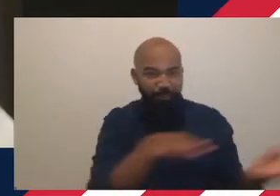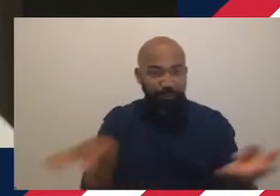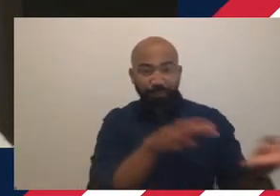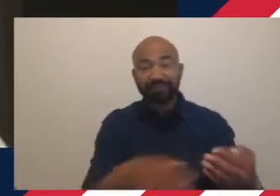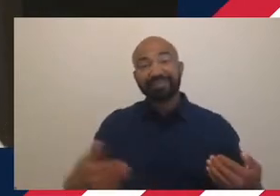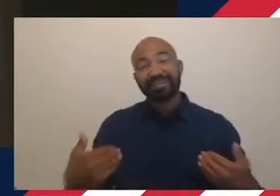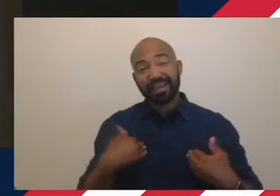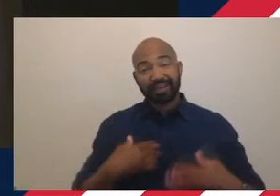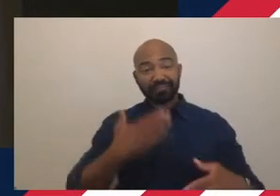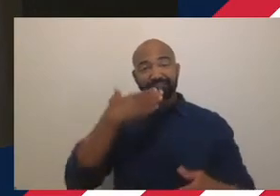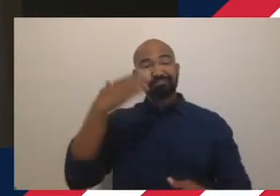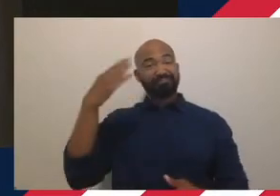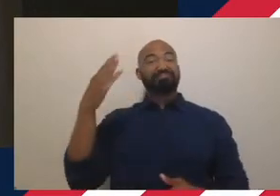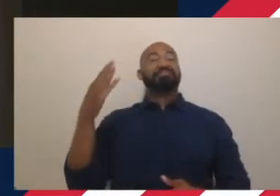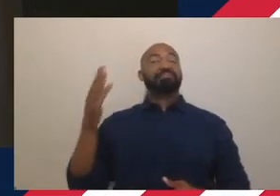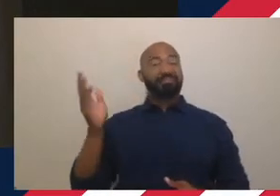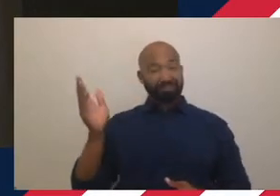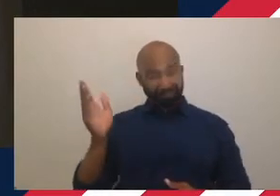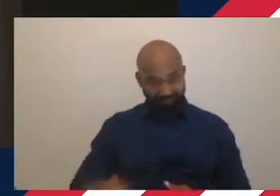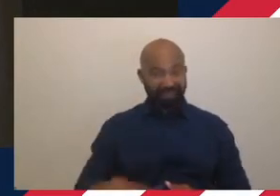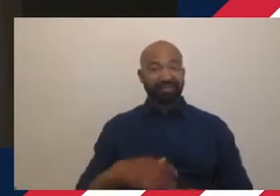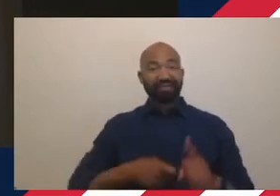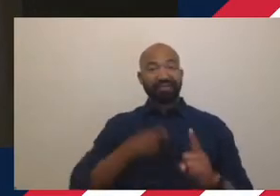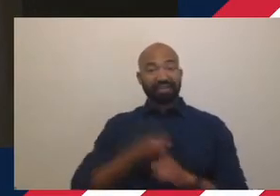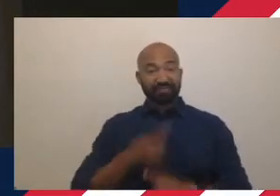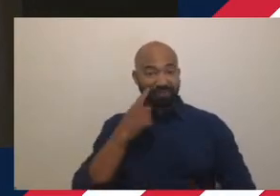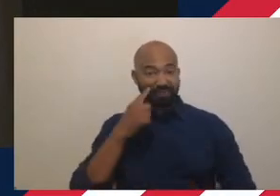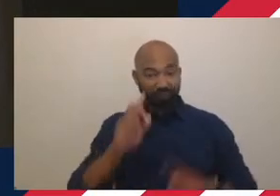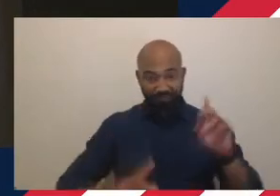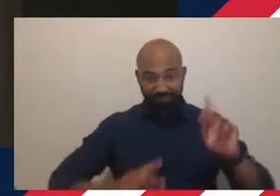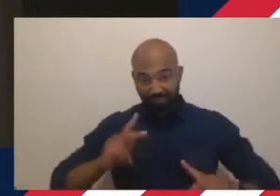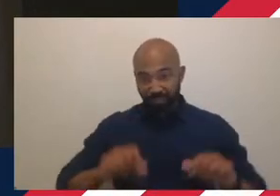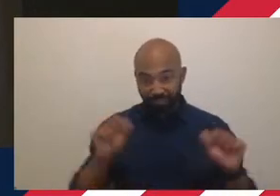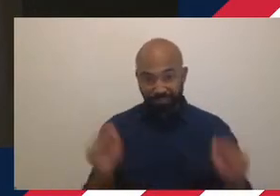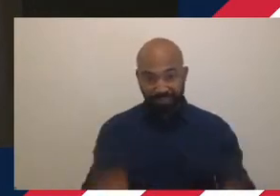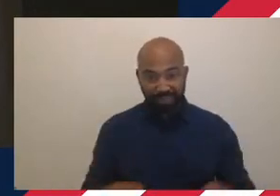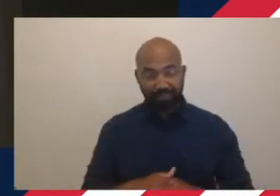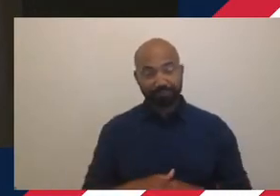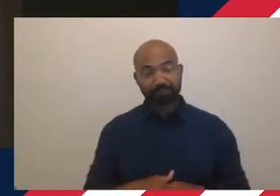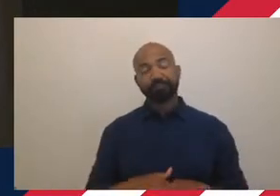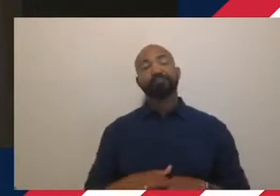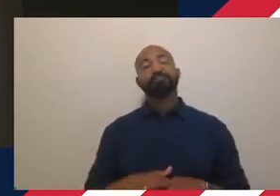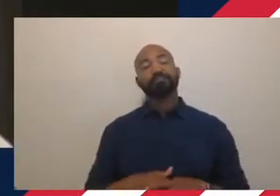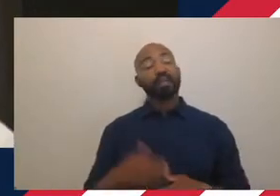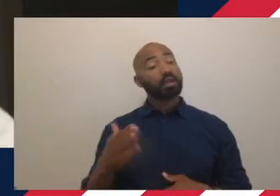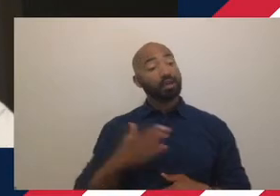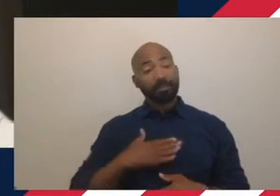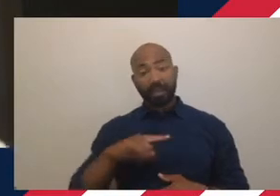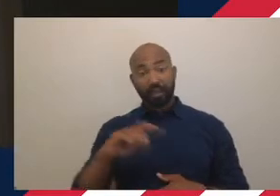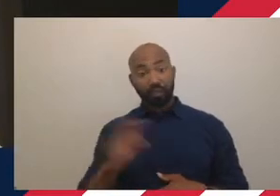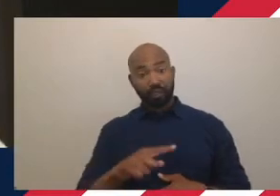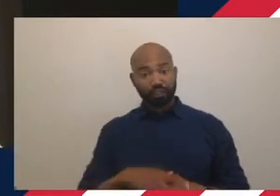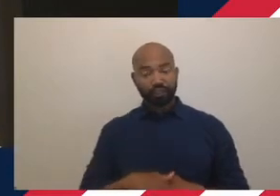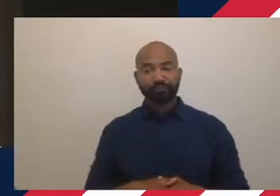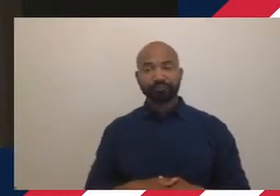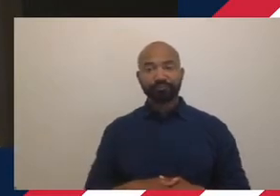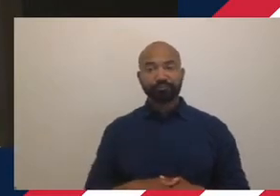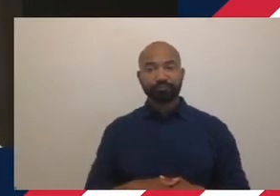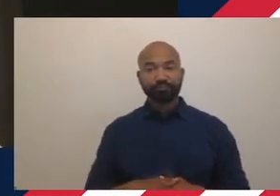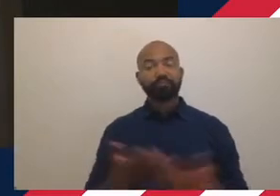this period. My question for you is really this. The Trump